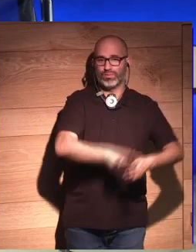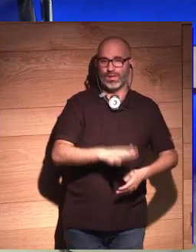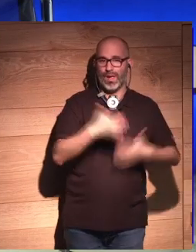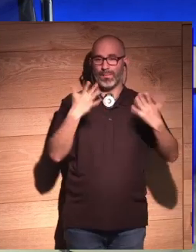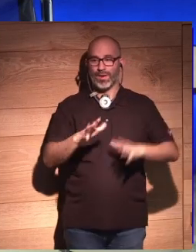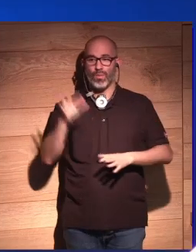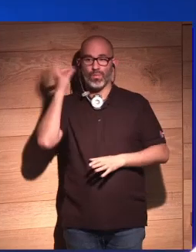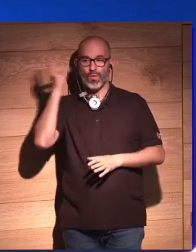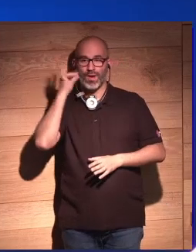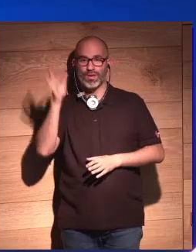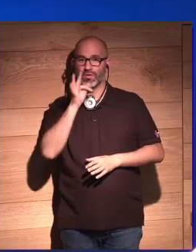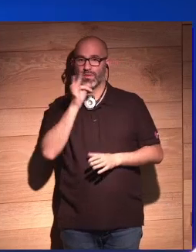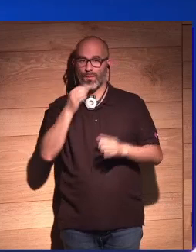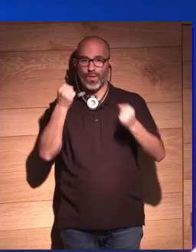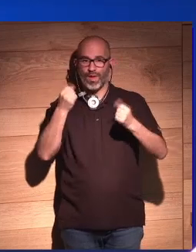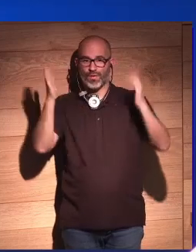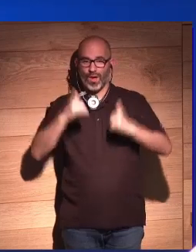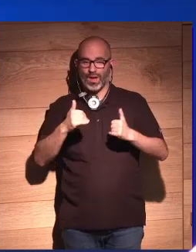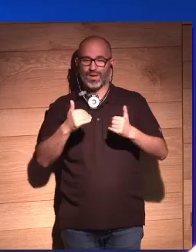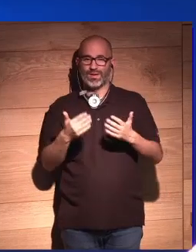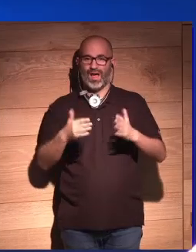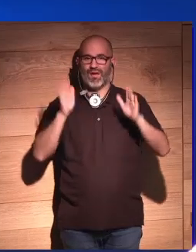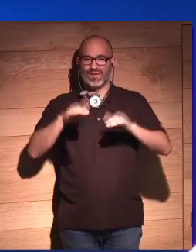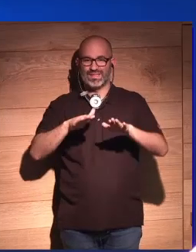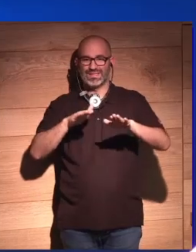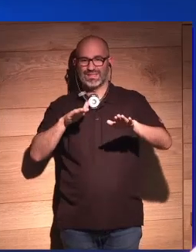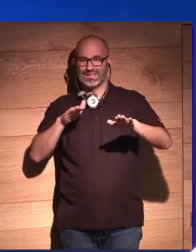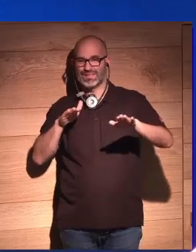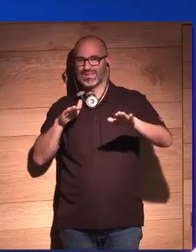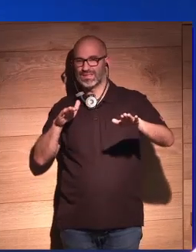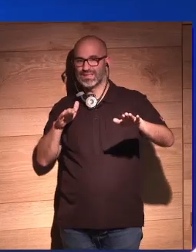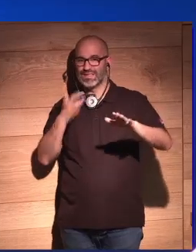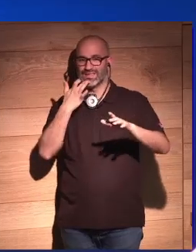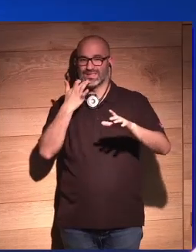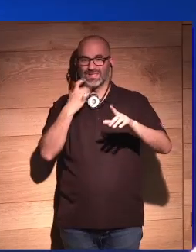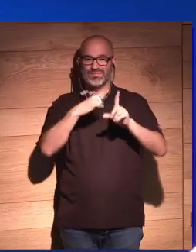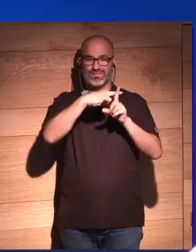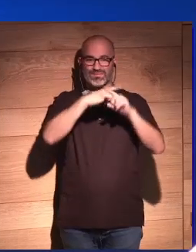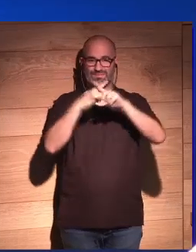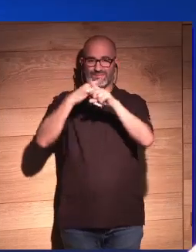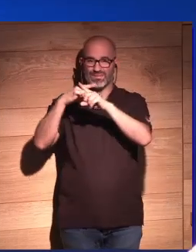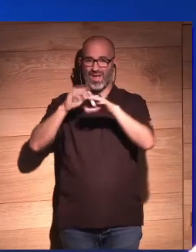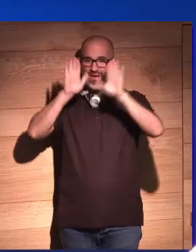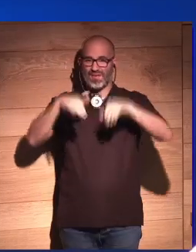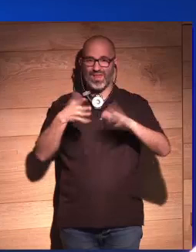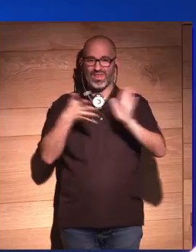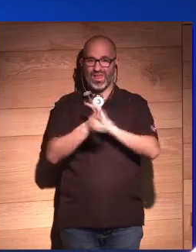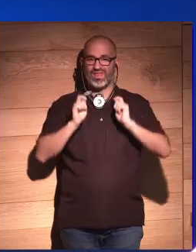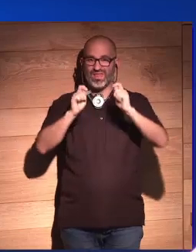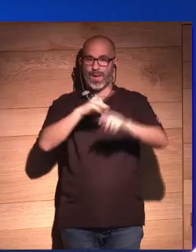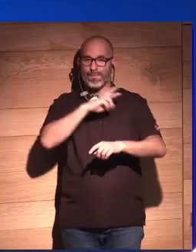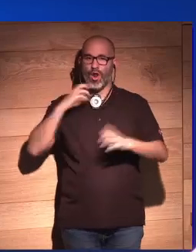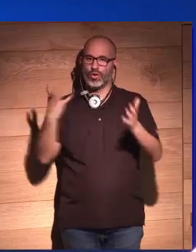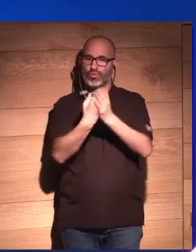they fall behind if the algorithms are not there valuing these populations and these cultures of